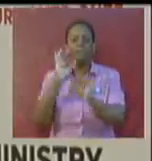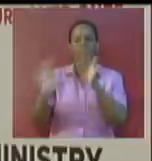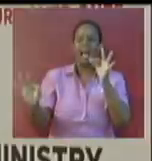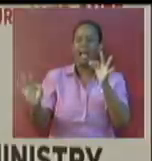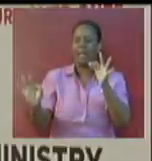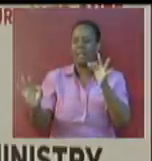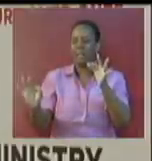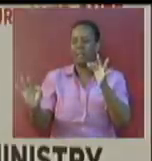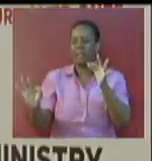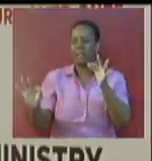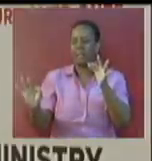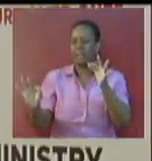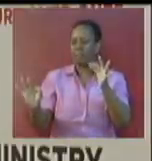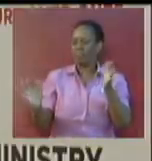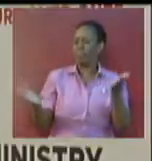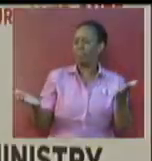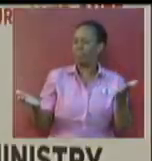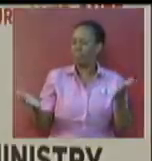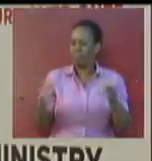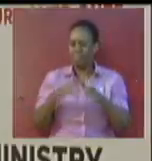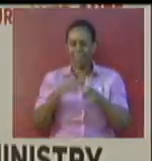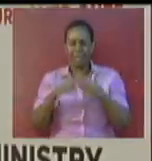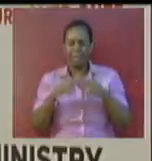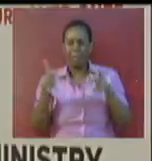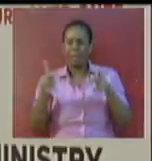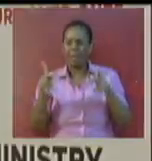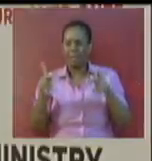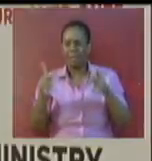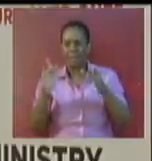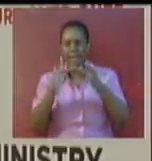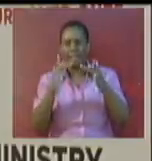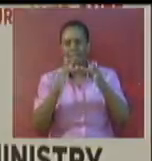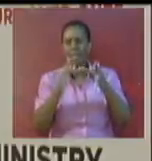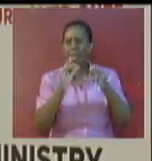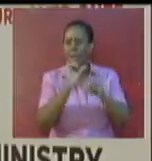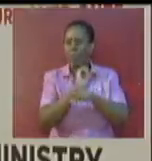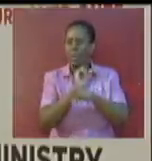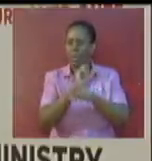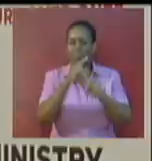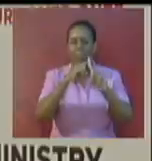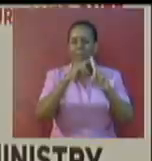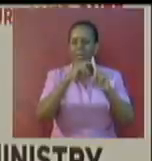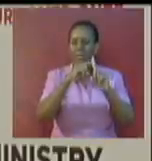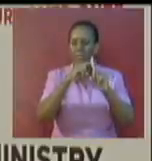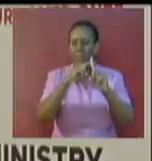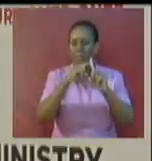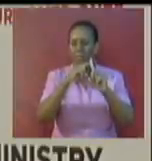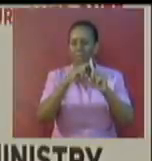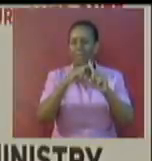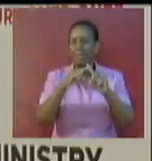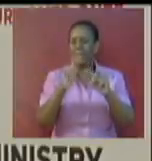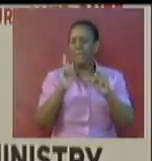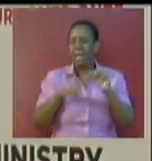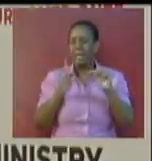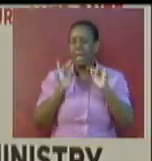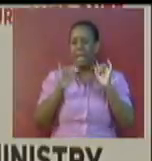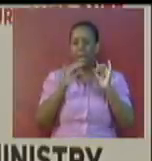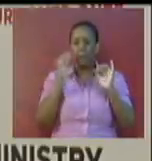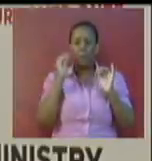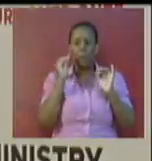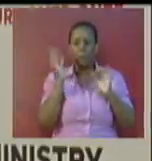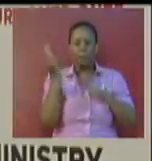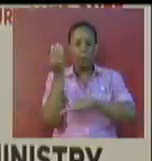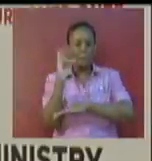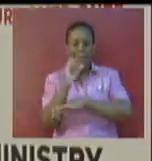been contacts of positive people who said to us that, Doc, I cannot stay home for 14 days because I'm going to lose my